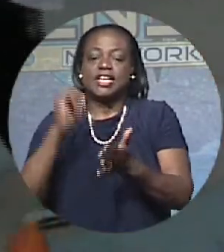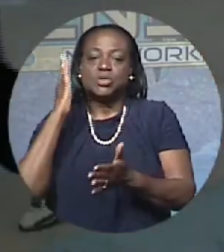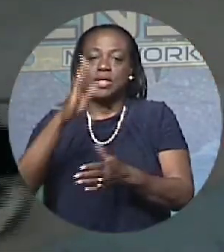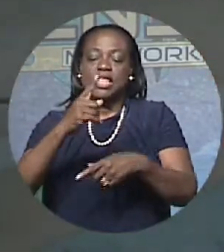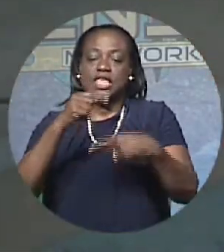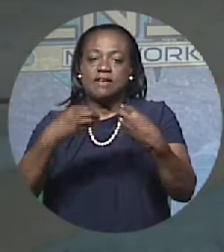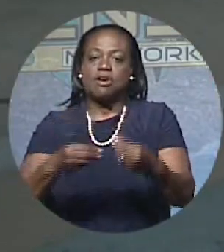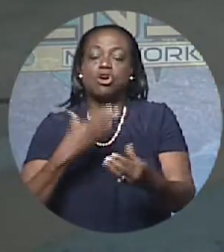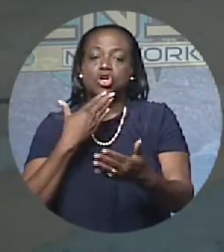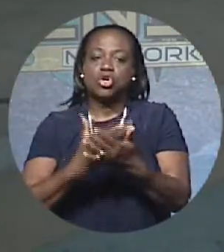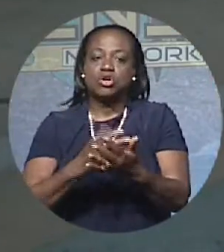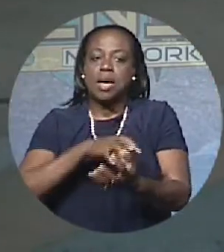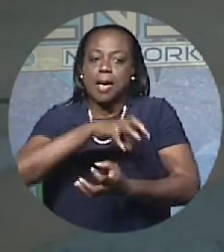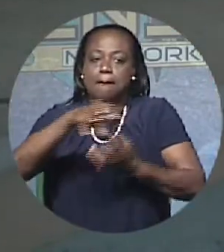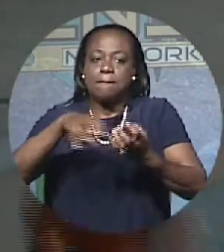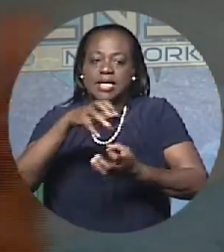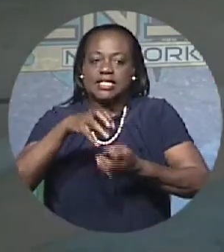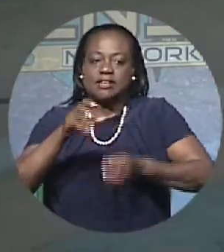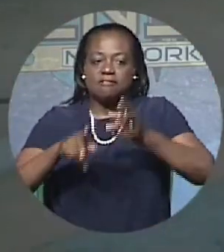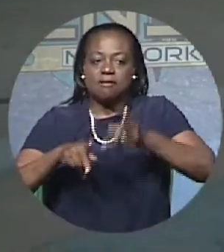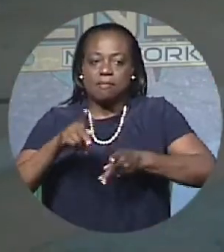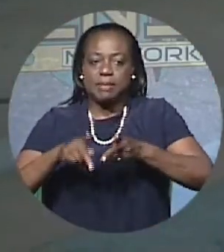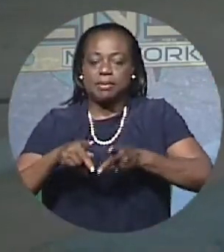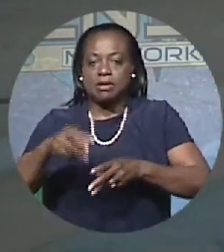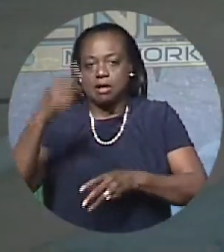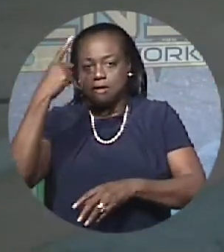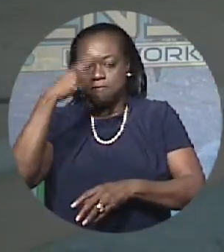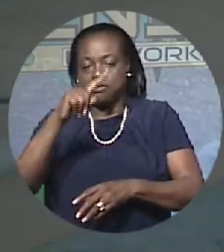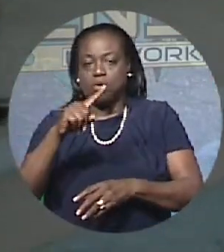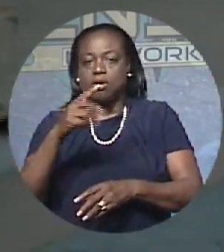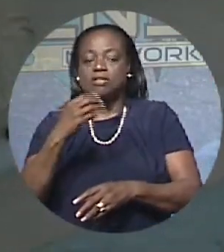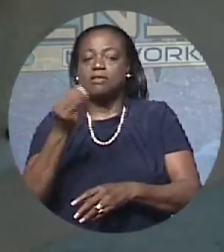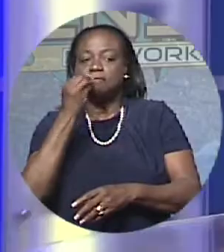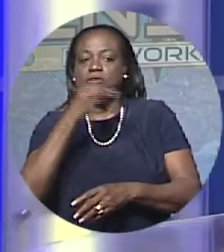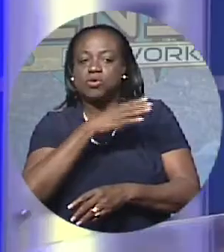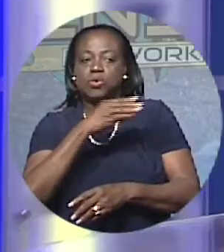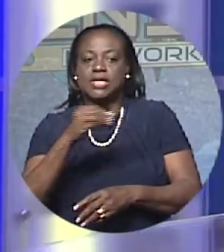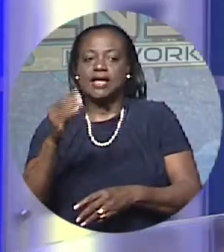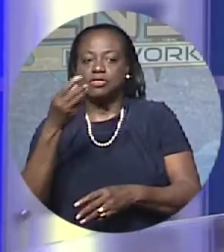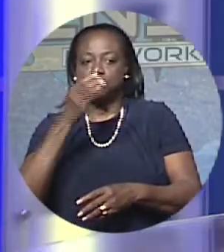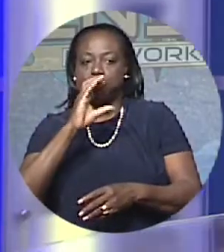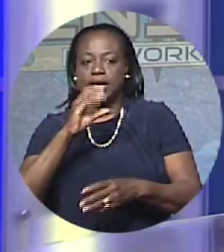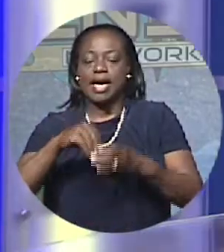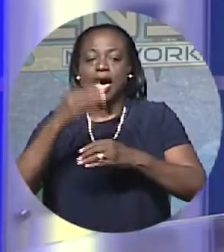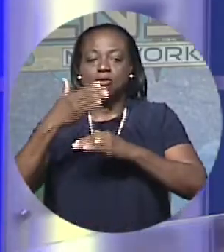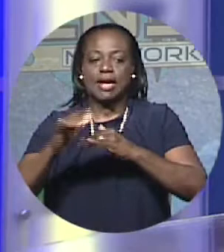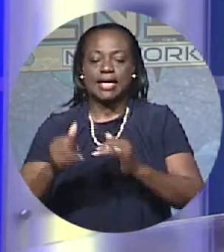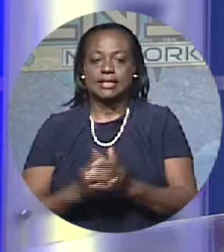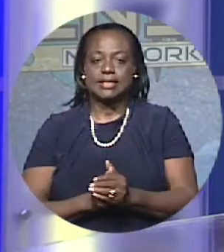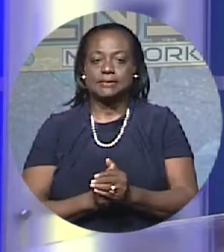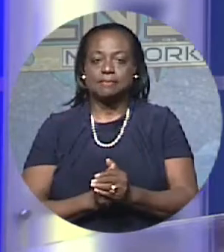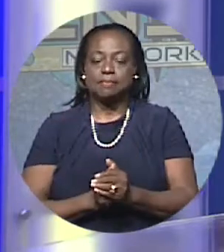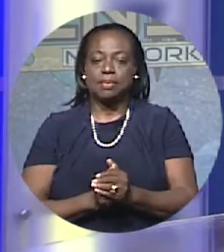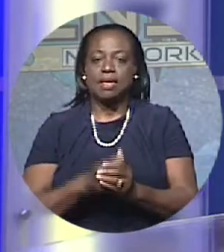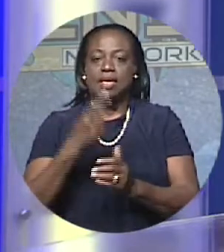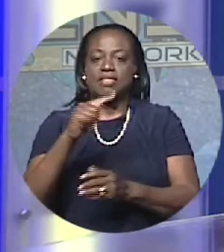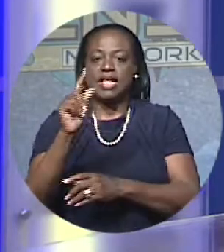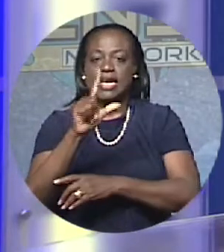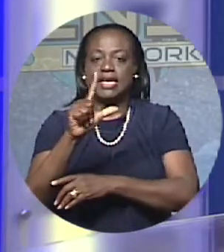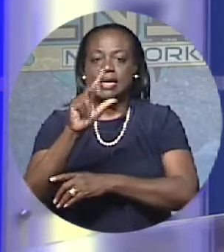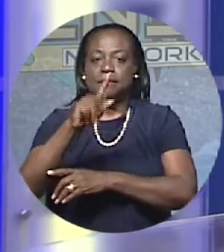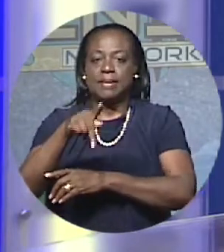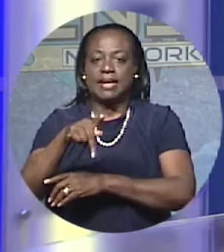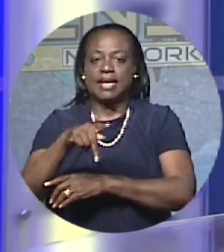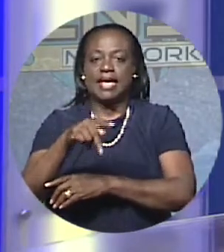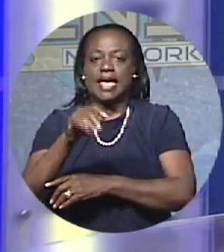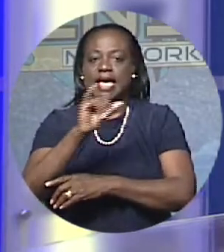customers for the retailers and for the food and beverage outlets as well. The Lynden Pinling International Airport is being